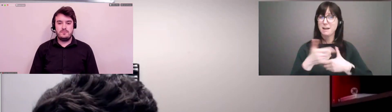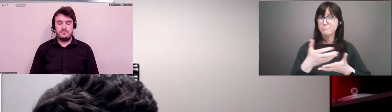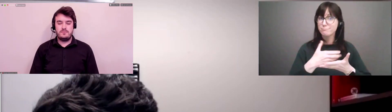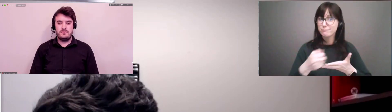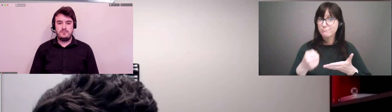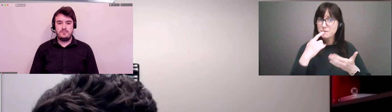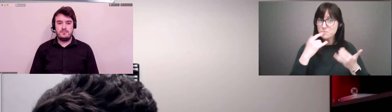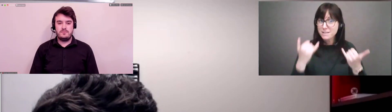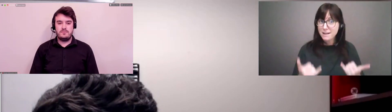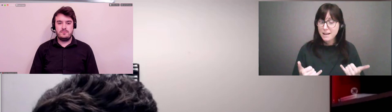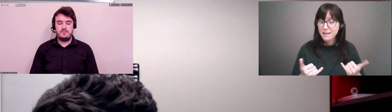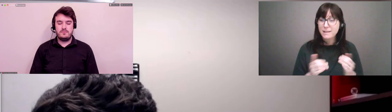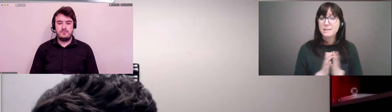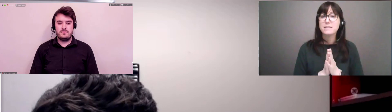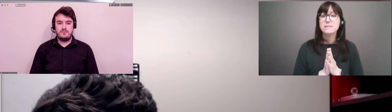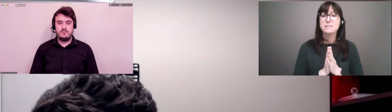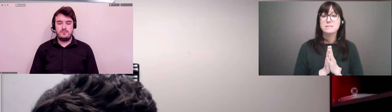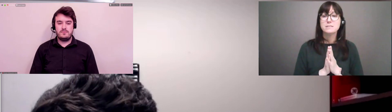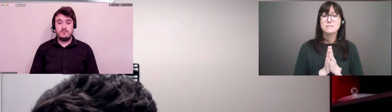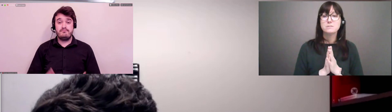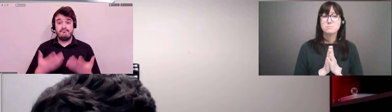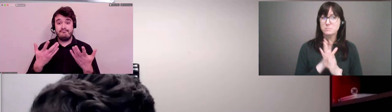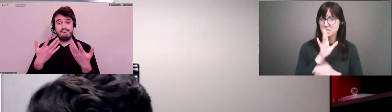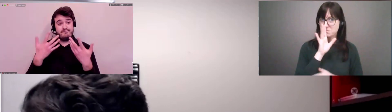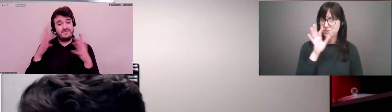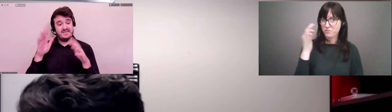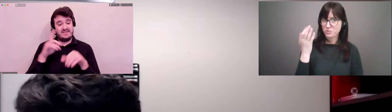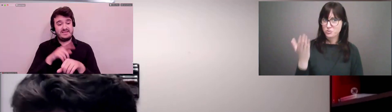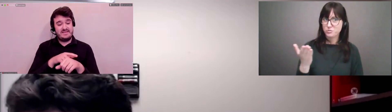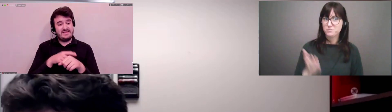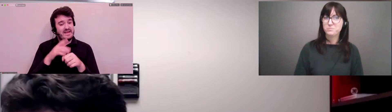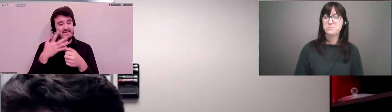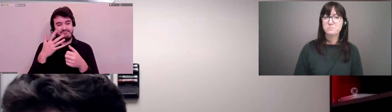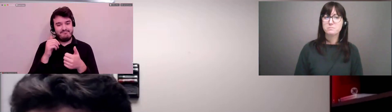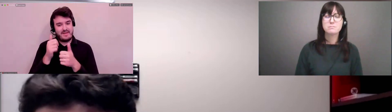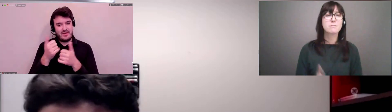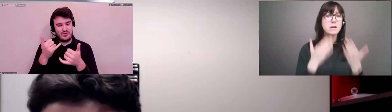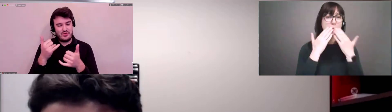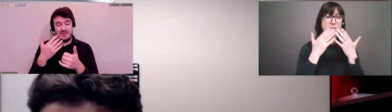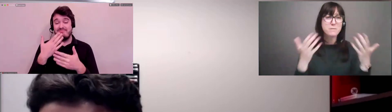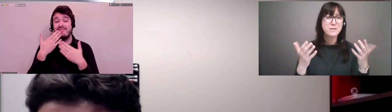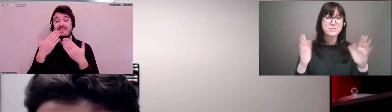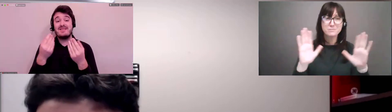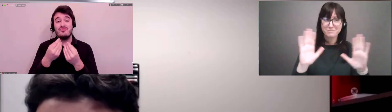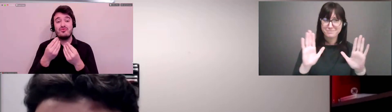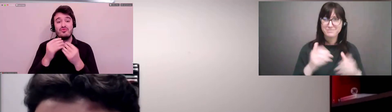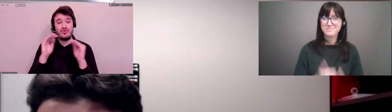for today. C'est tout le temps dont nous disposons aujourd'hui. Thank you very much. Merci.